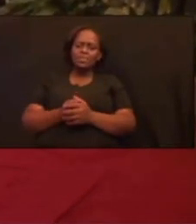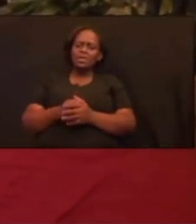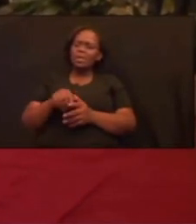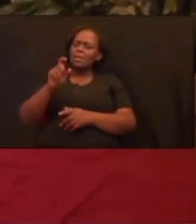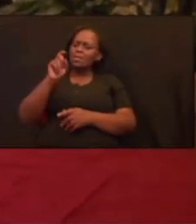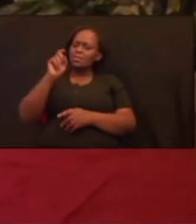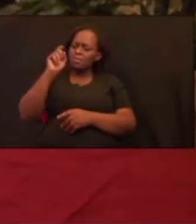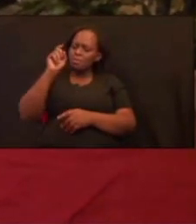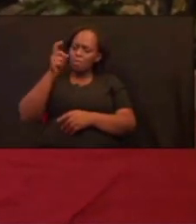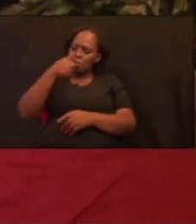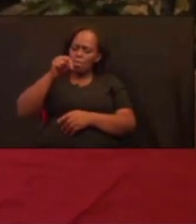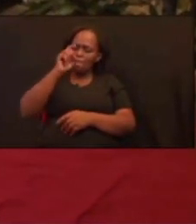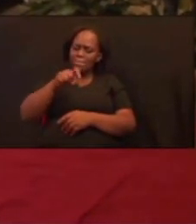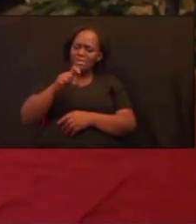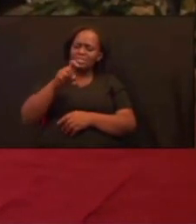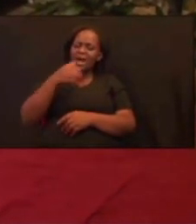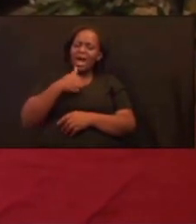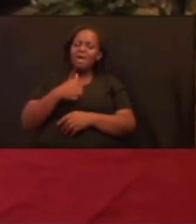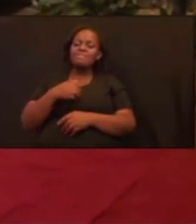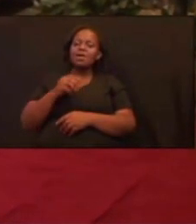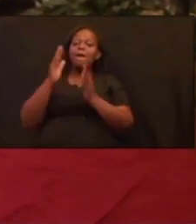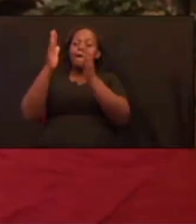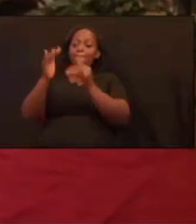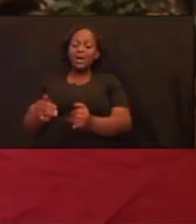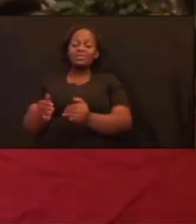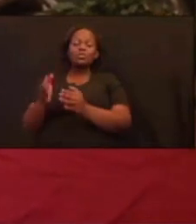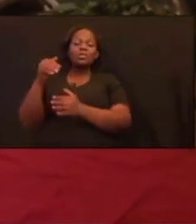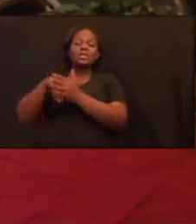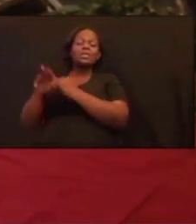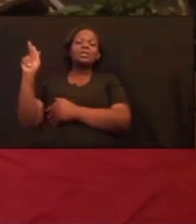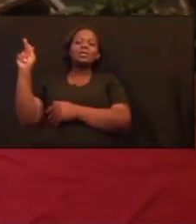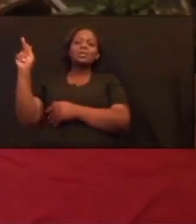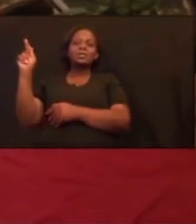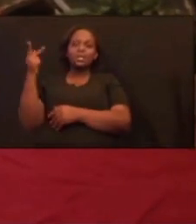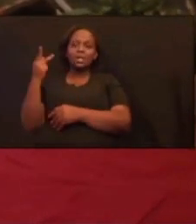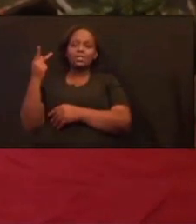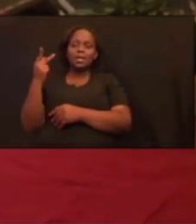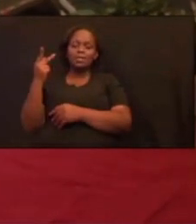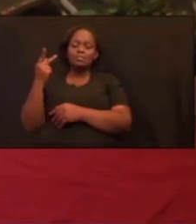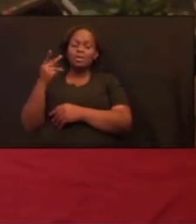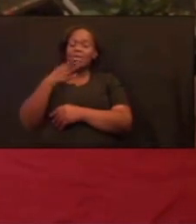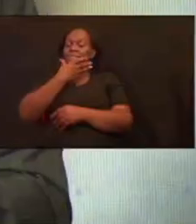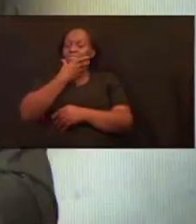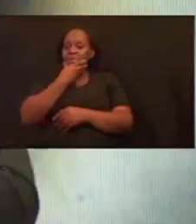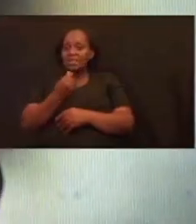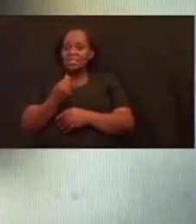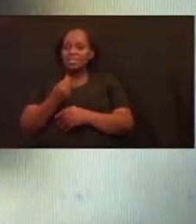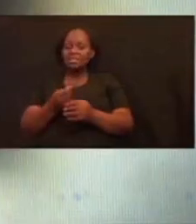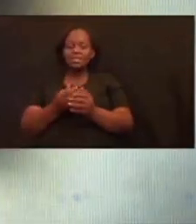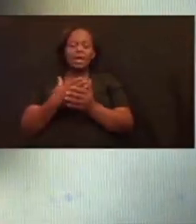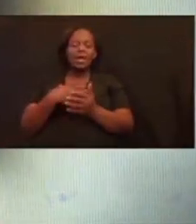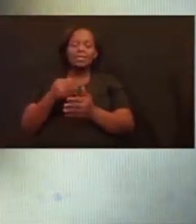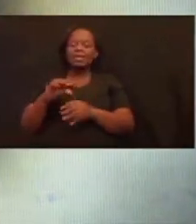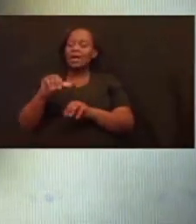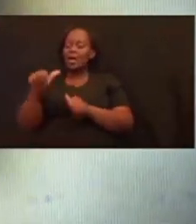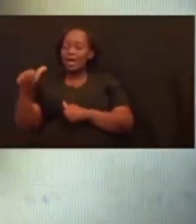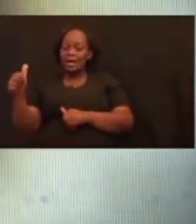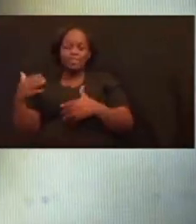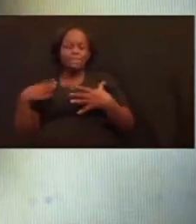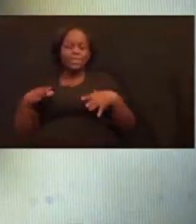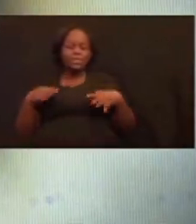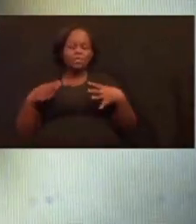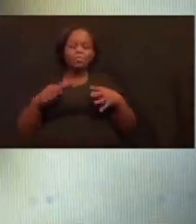in Kenya, fathers and many people that God will continue to raise, who can boldly under God say,